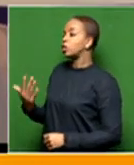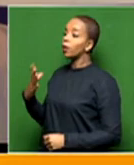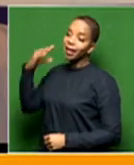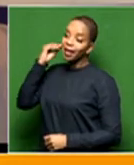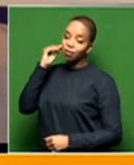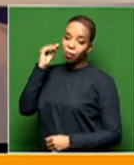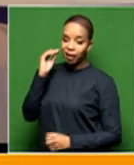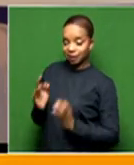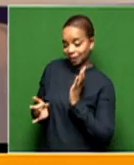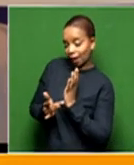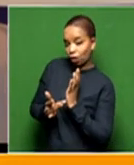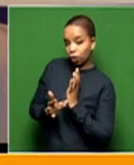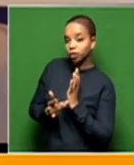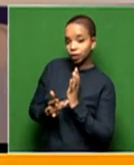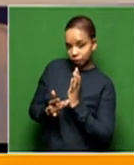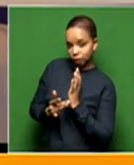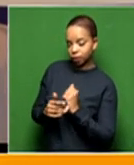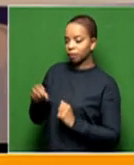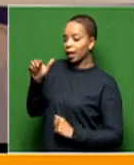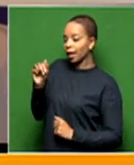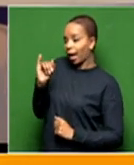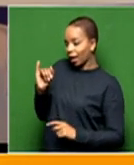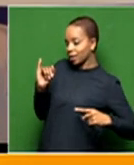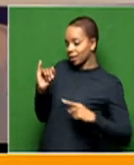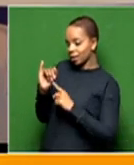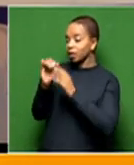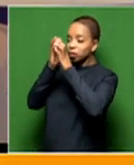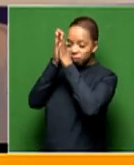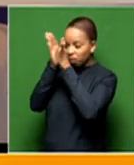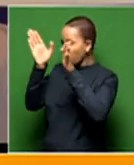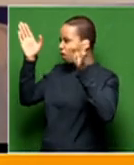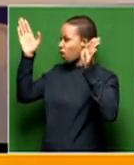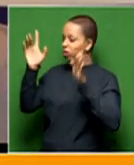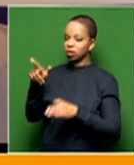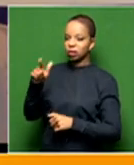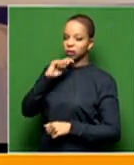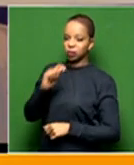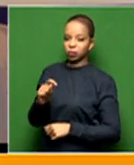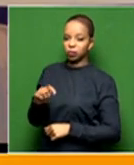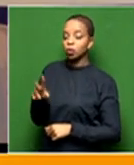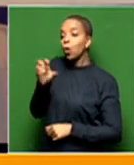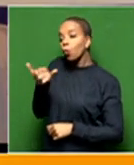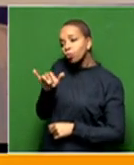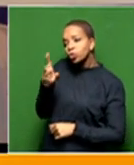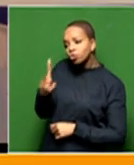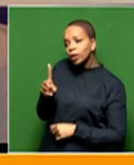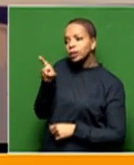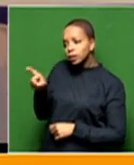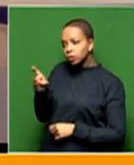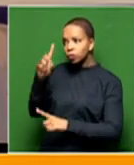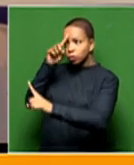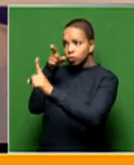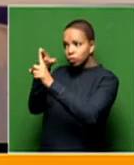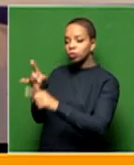technology, particularly AI, is much more broad and multifaceted. So which ones of these facets are you